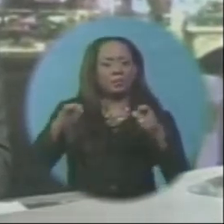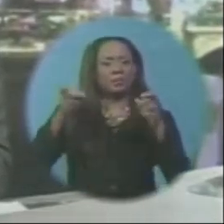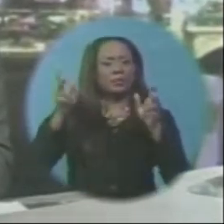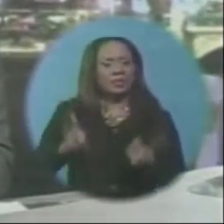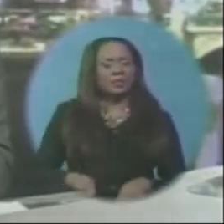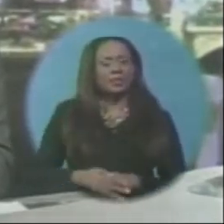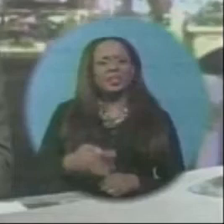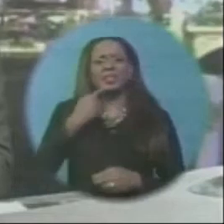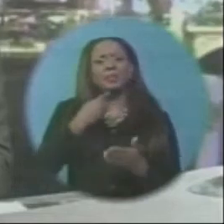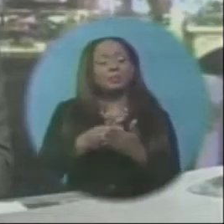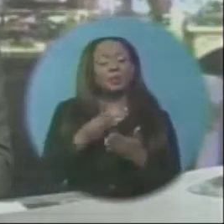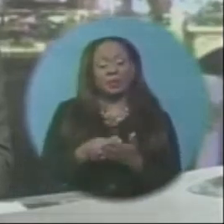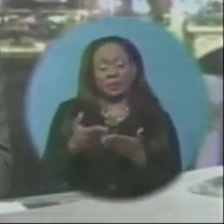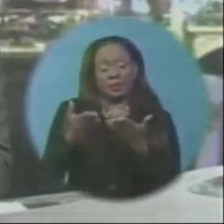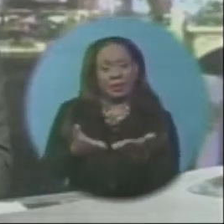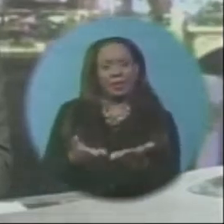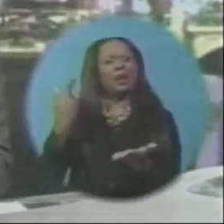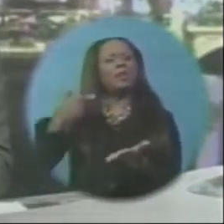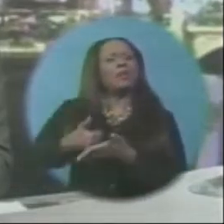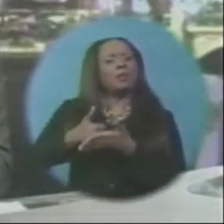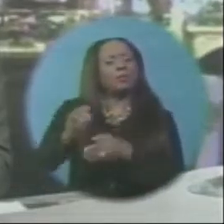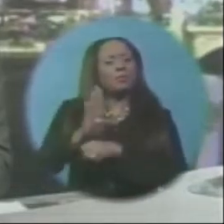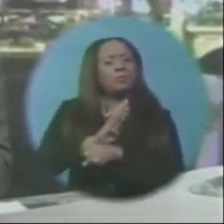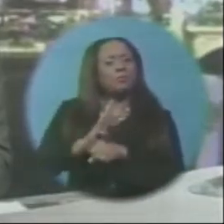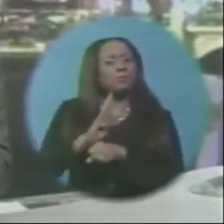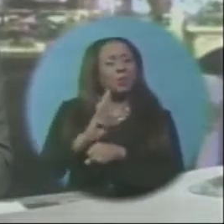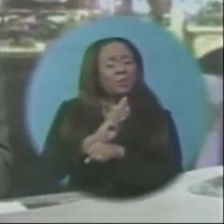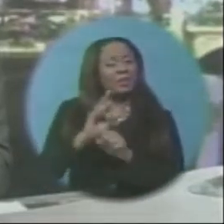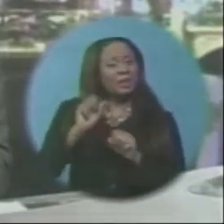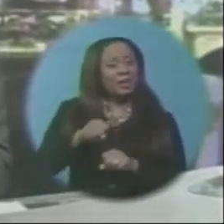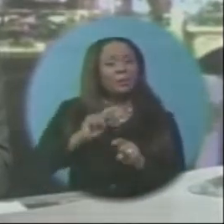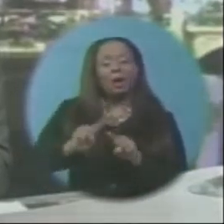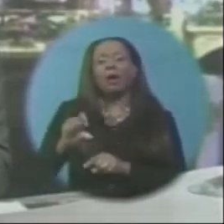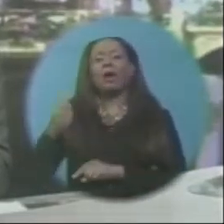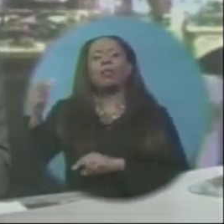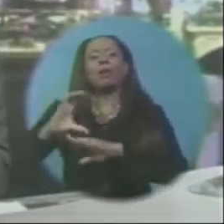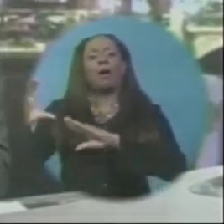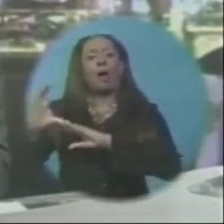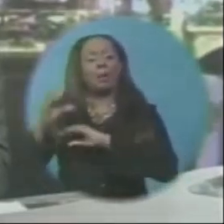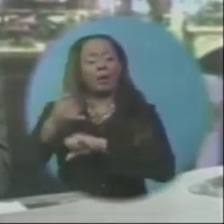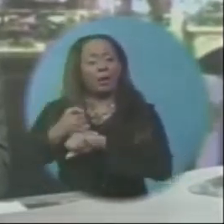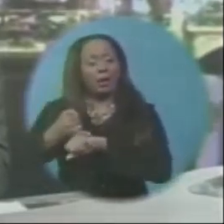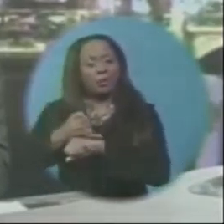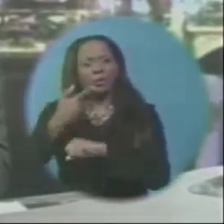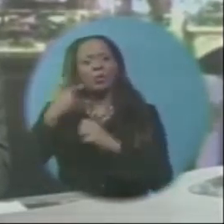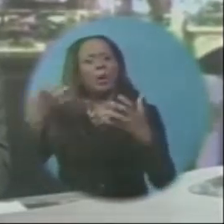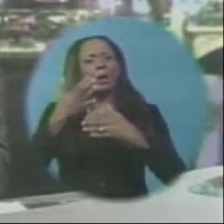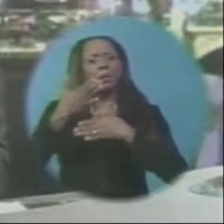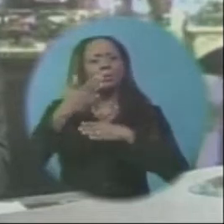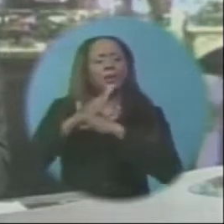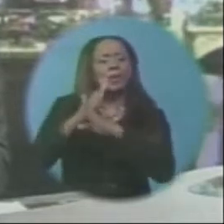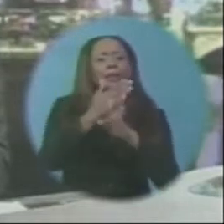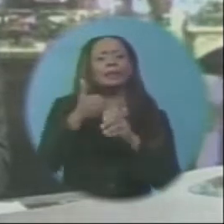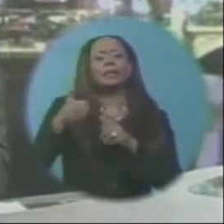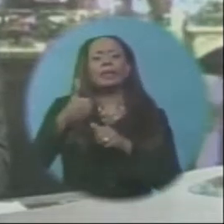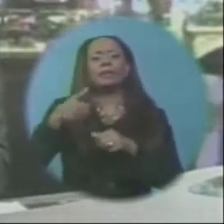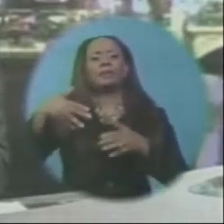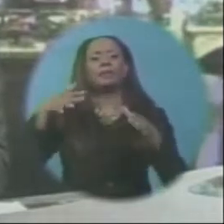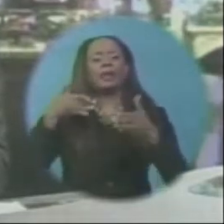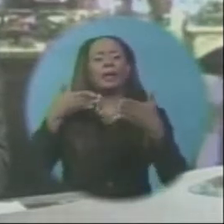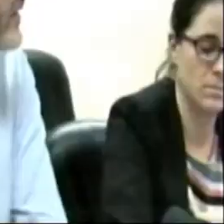to help not only Barbados, but other islands of the Caribbean as they try to safeguard themselves against hurricanes and